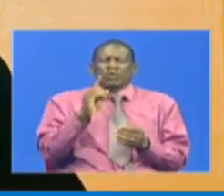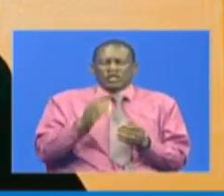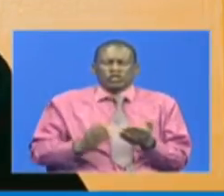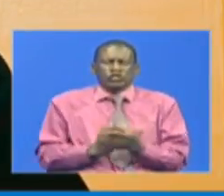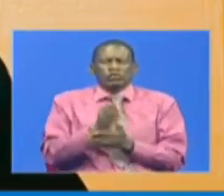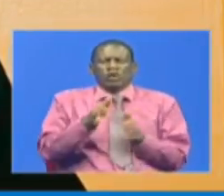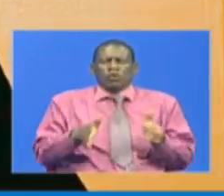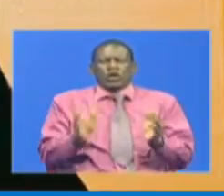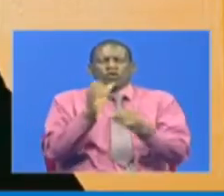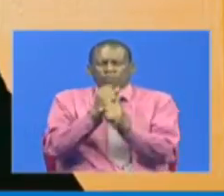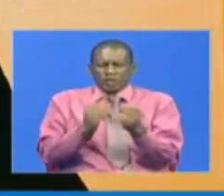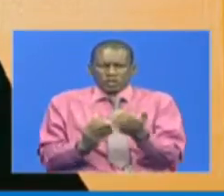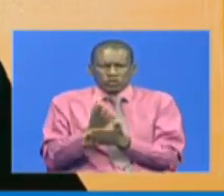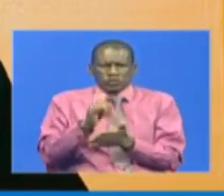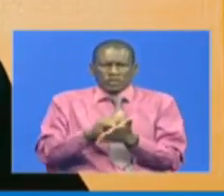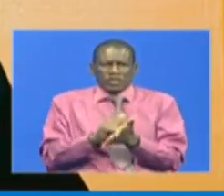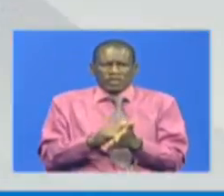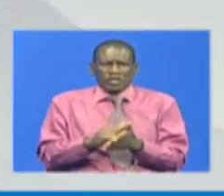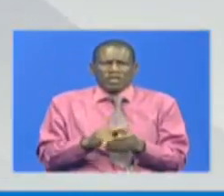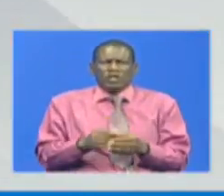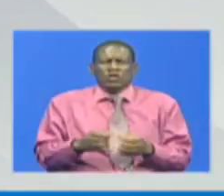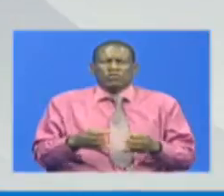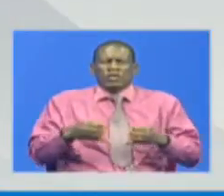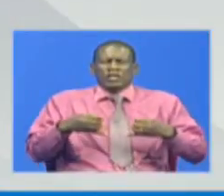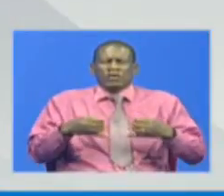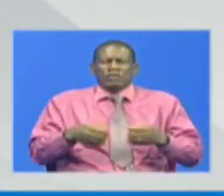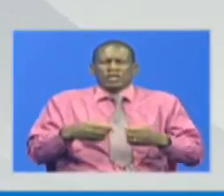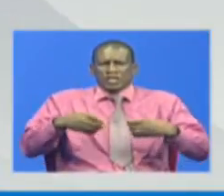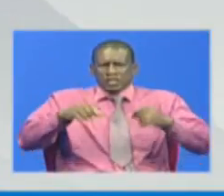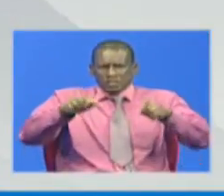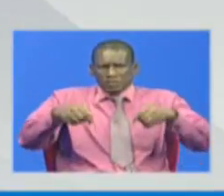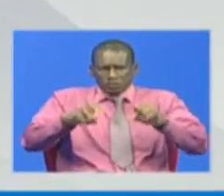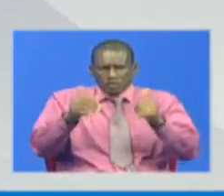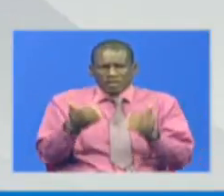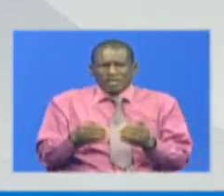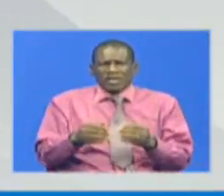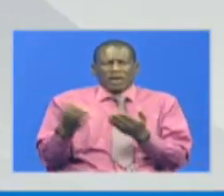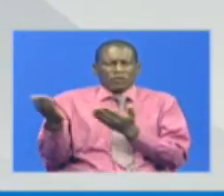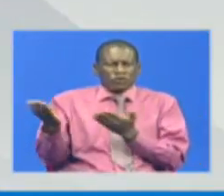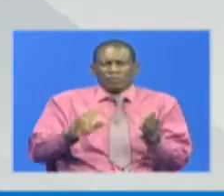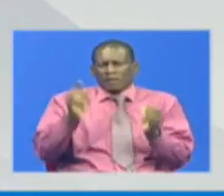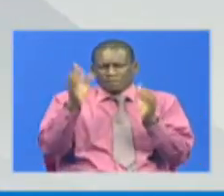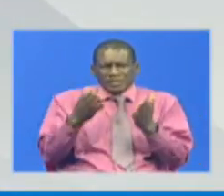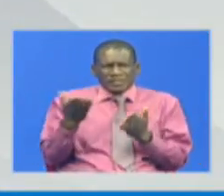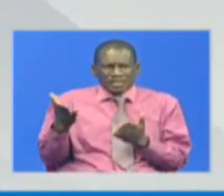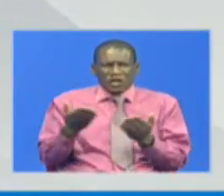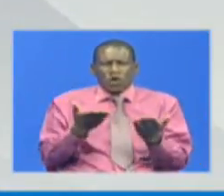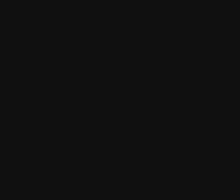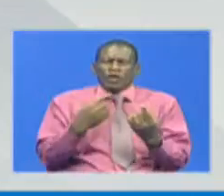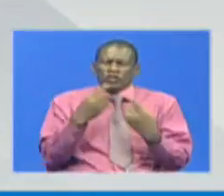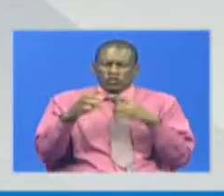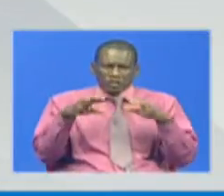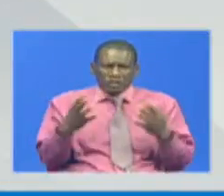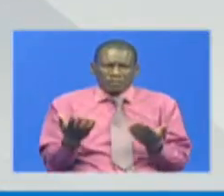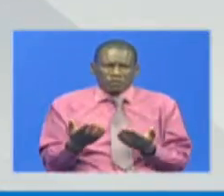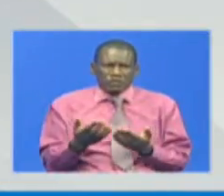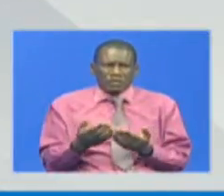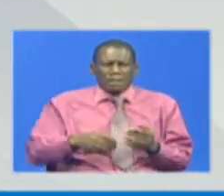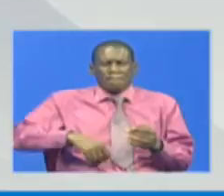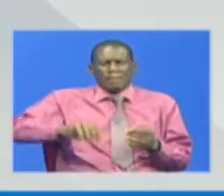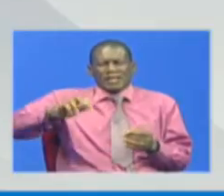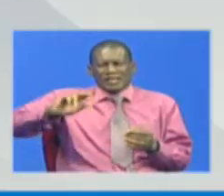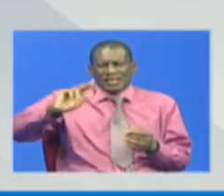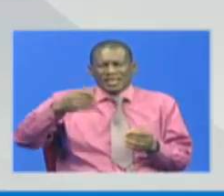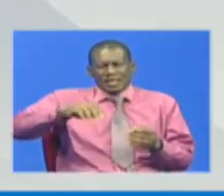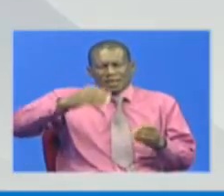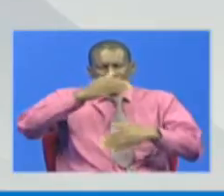of ensuring that we show up demand. All right, thank you very much. I want to bring the CS there where he's mentioned about, you know, buy Kenya, build